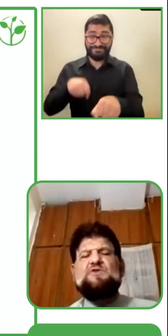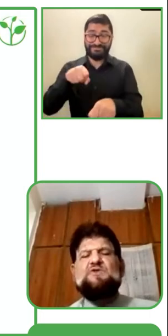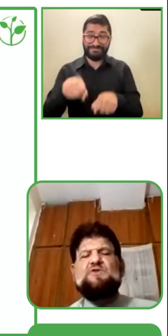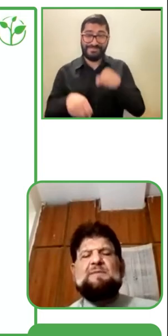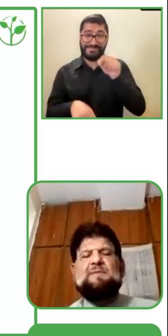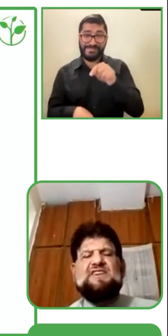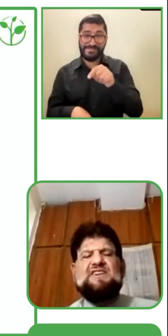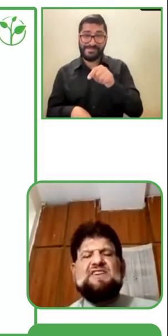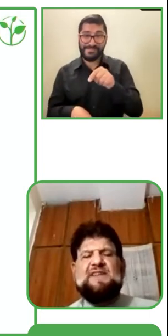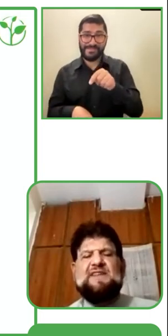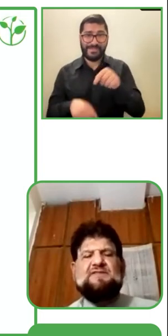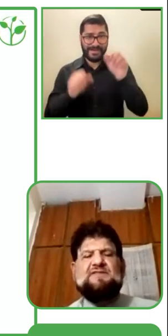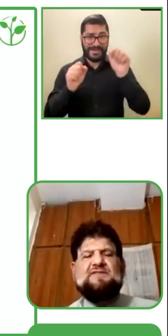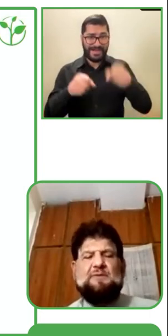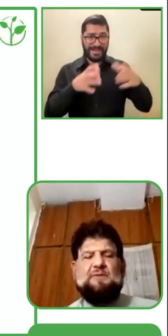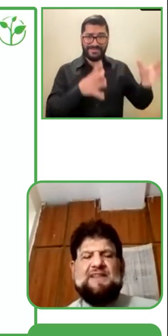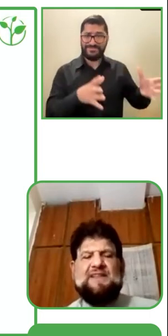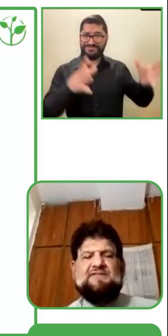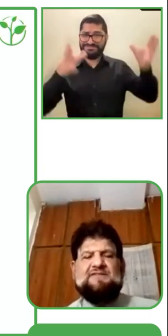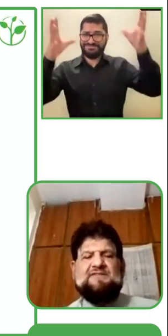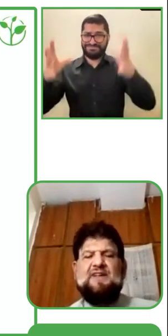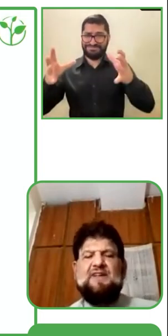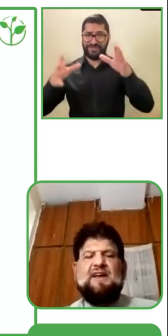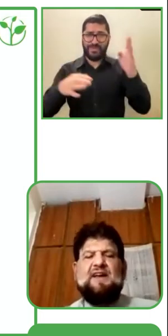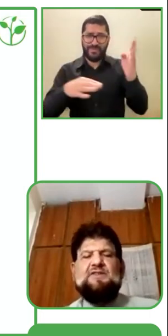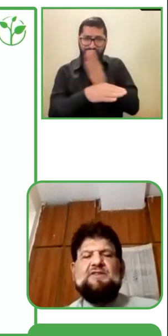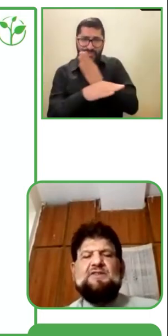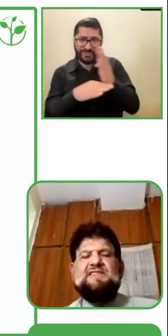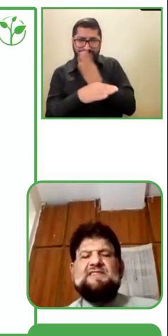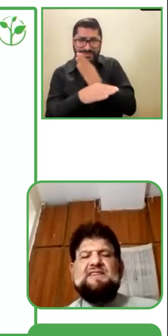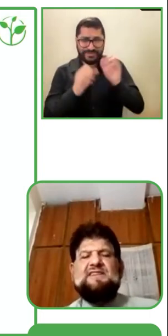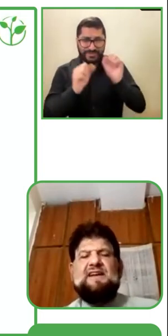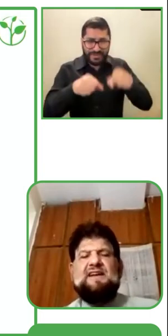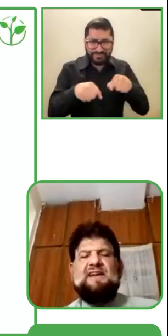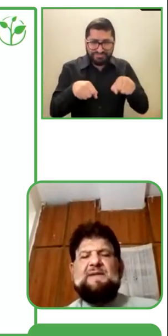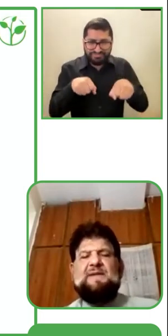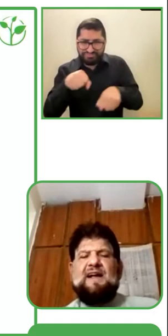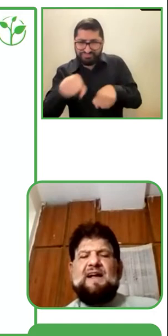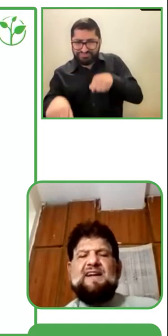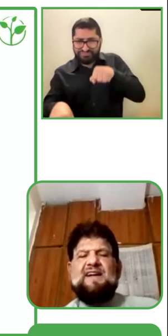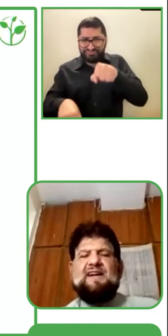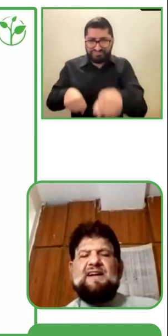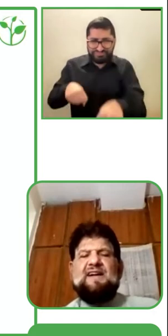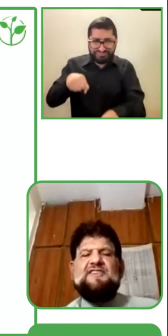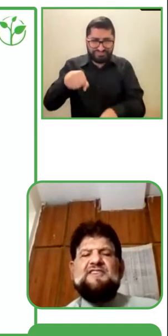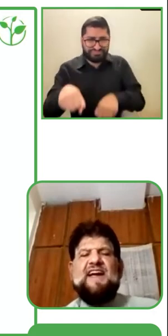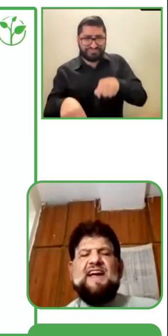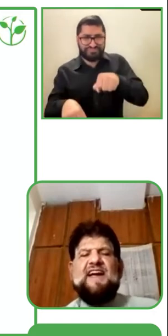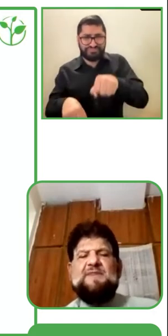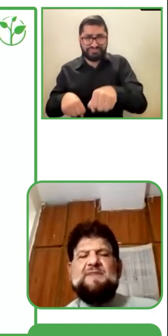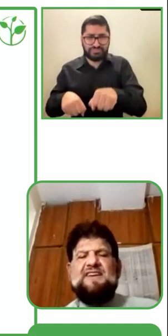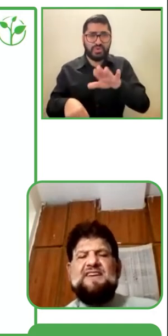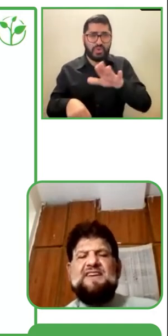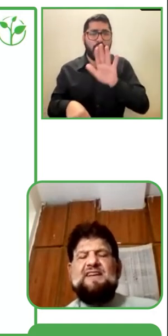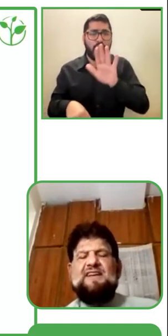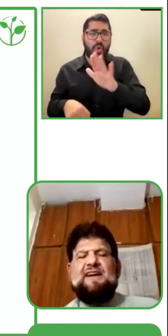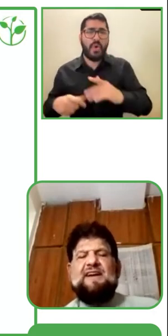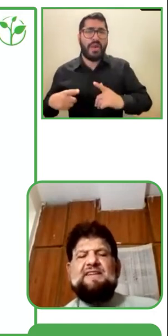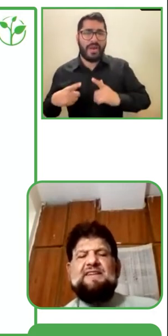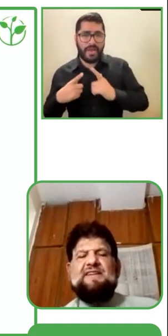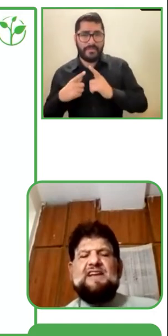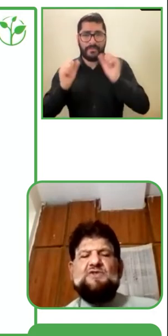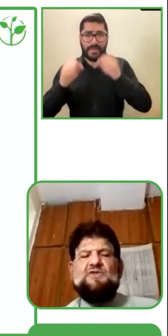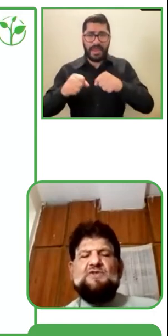He's using a machinery with it also. So this is a cotton candy machine,